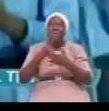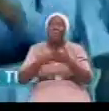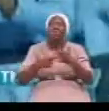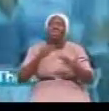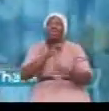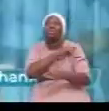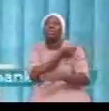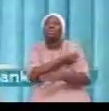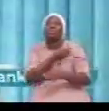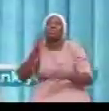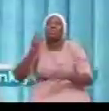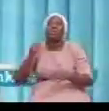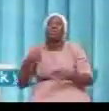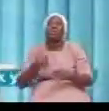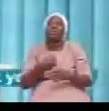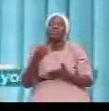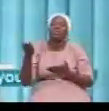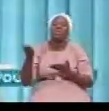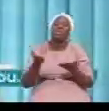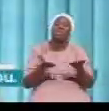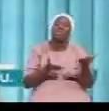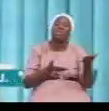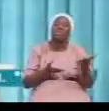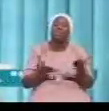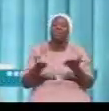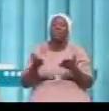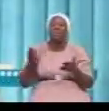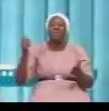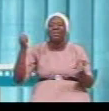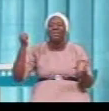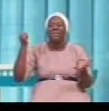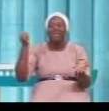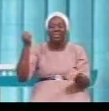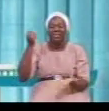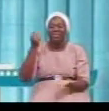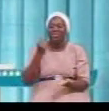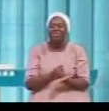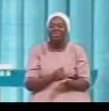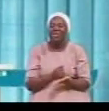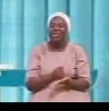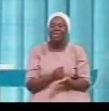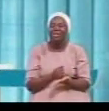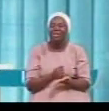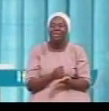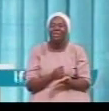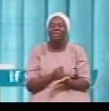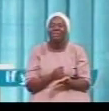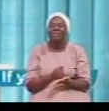Amen.